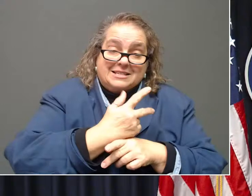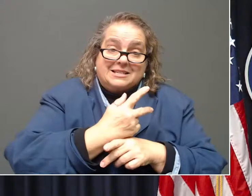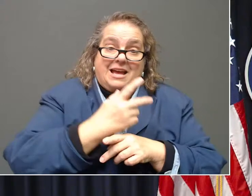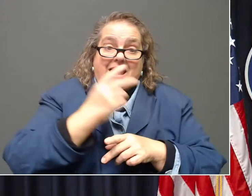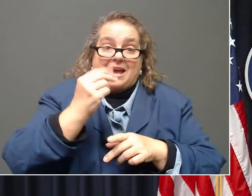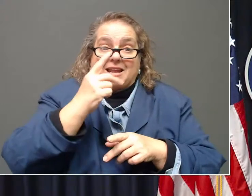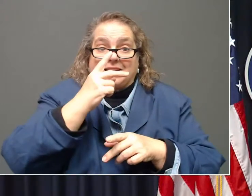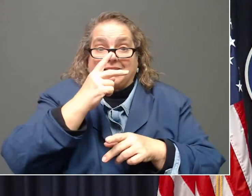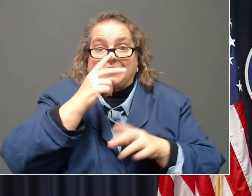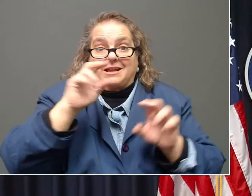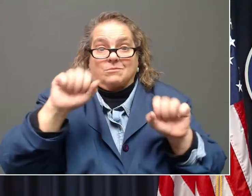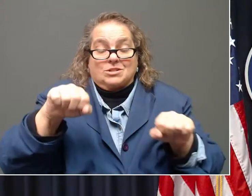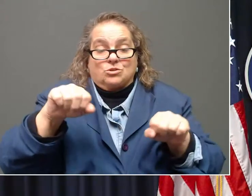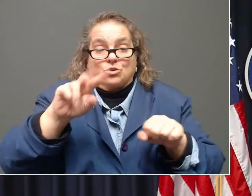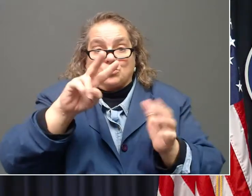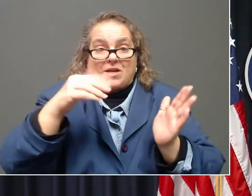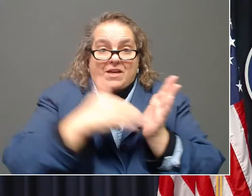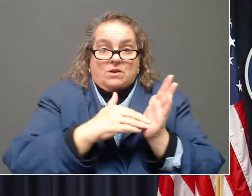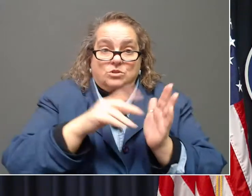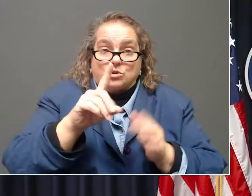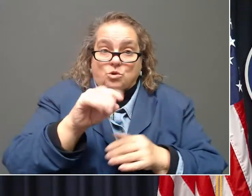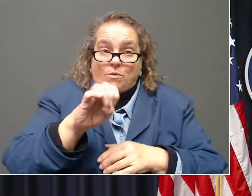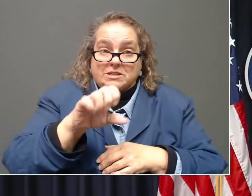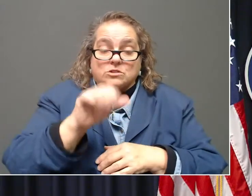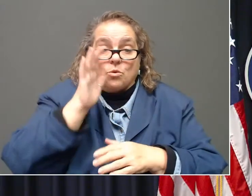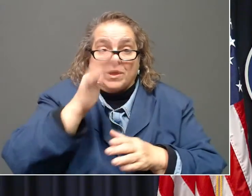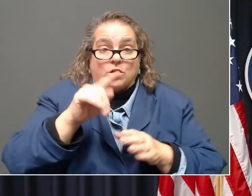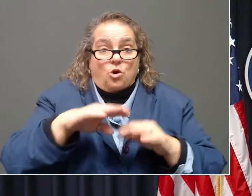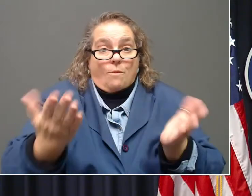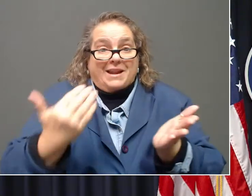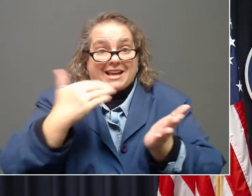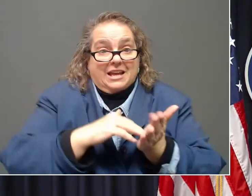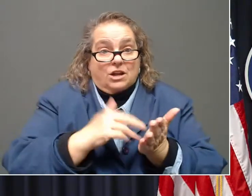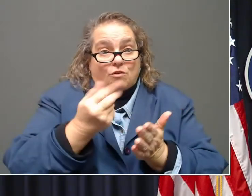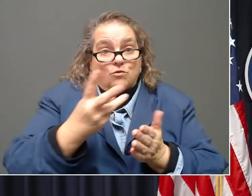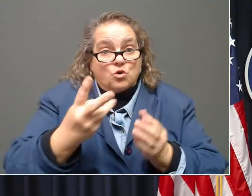lot more. Christian Hauser from Local 12.